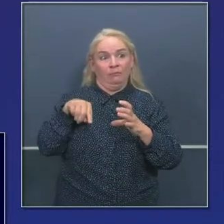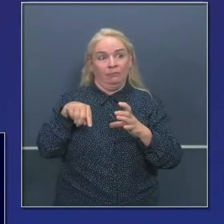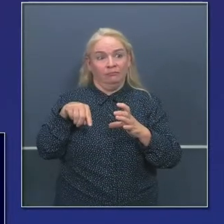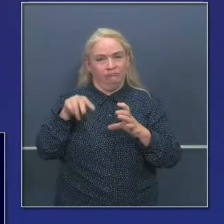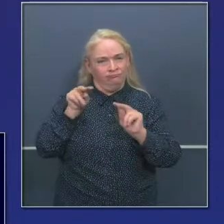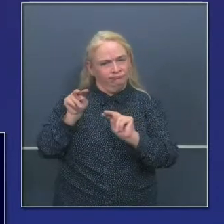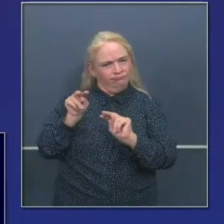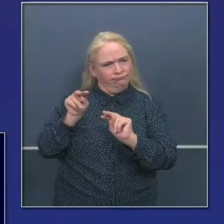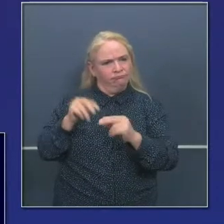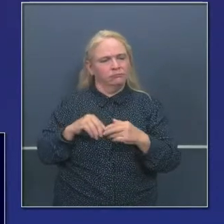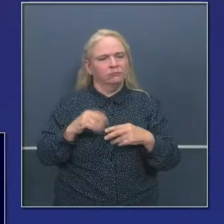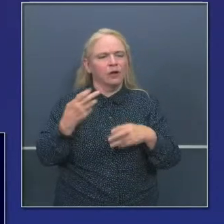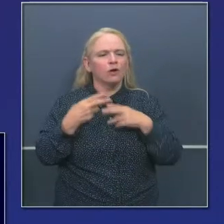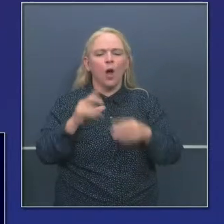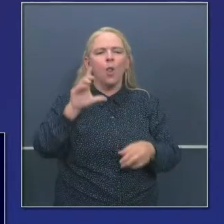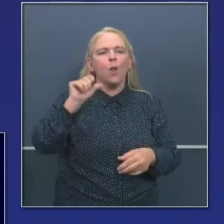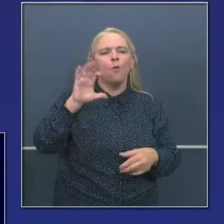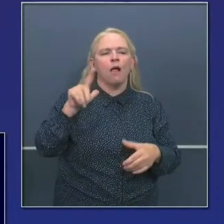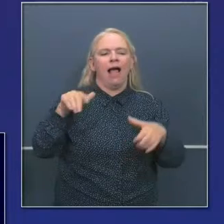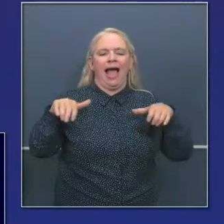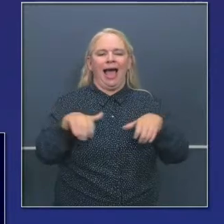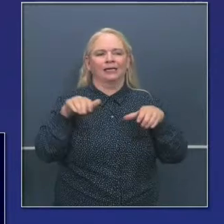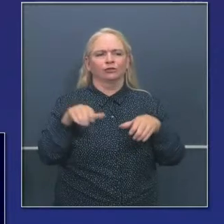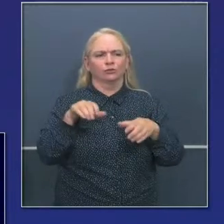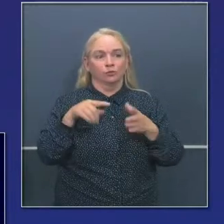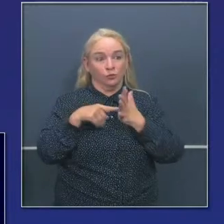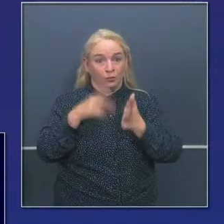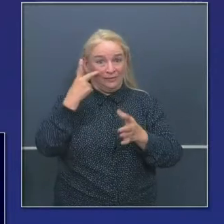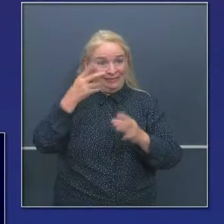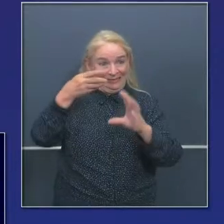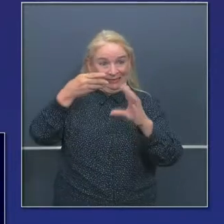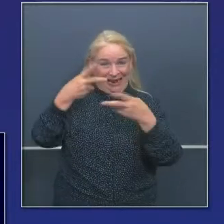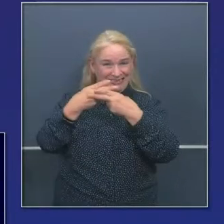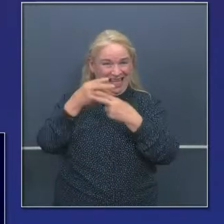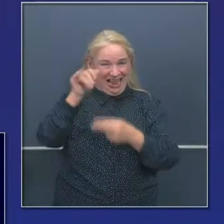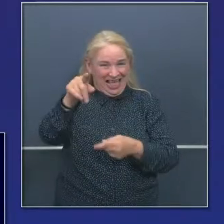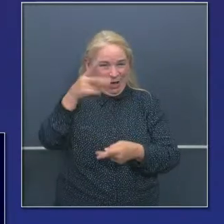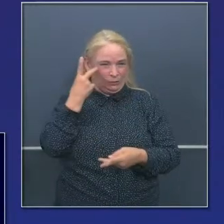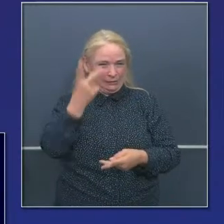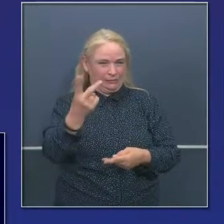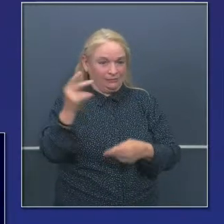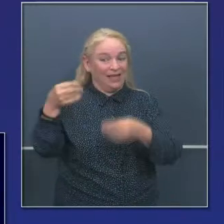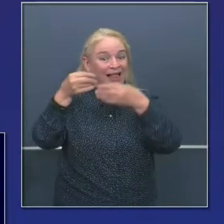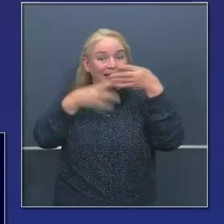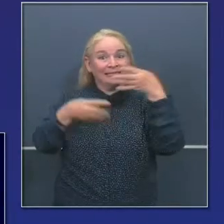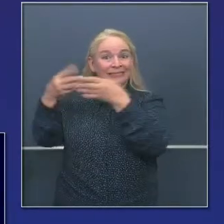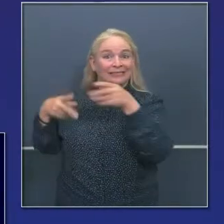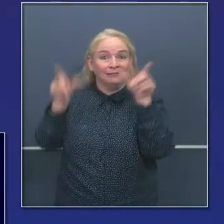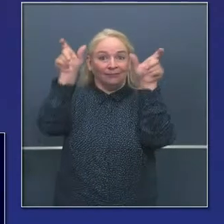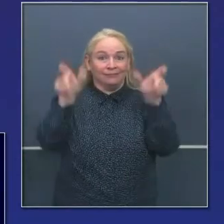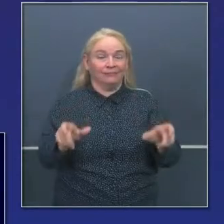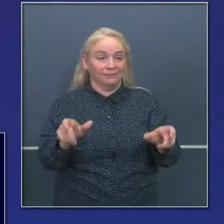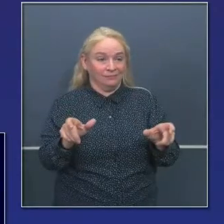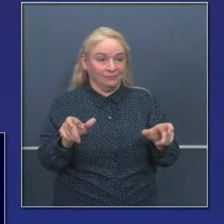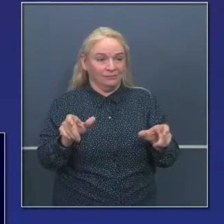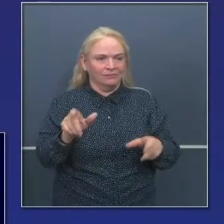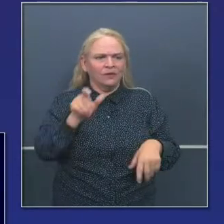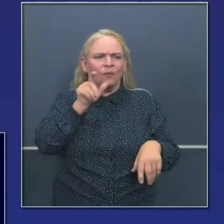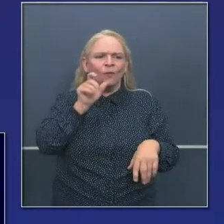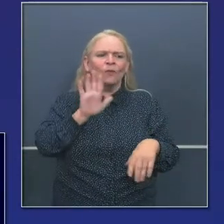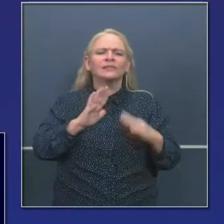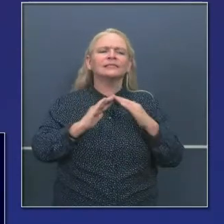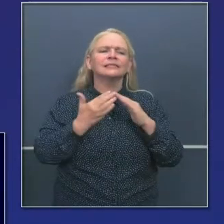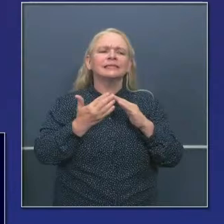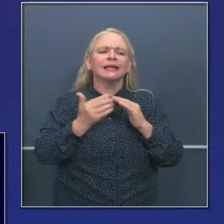of local actions that you see represented in this slide just represents leadership at the local level and